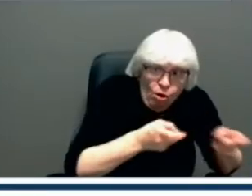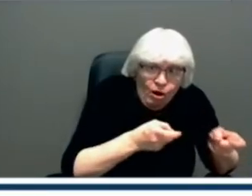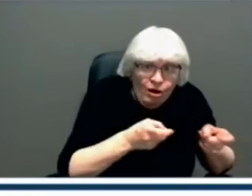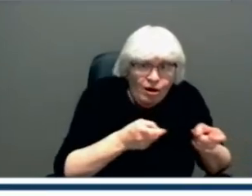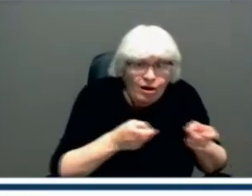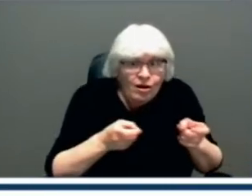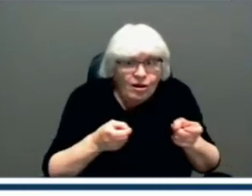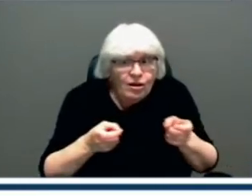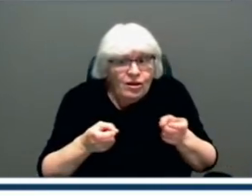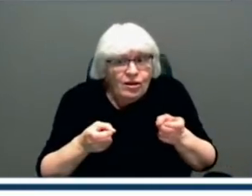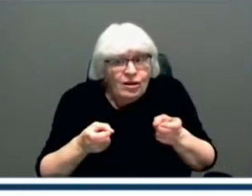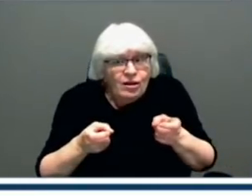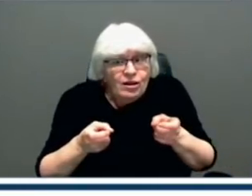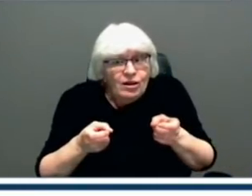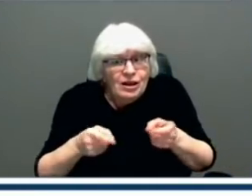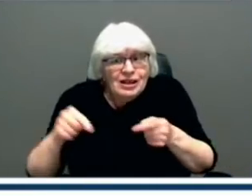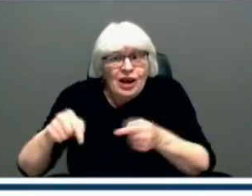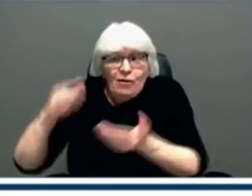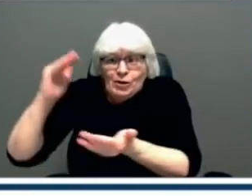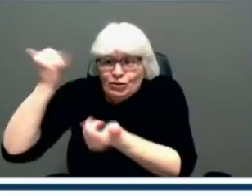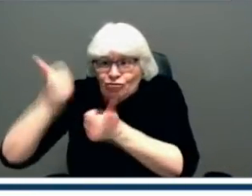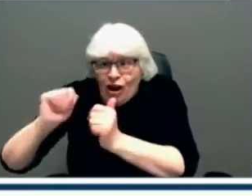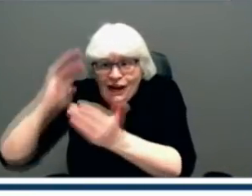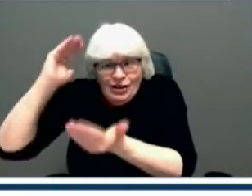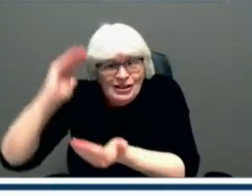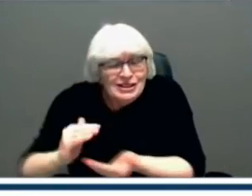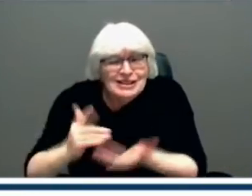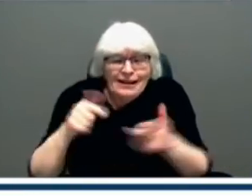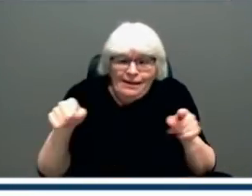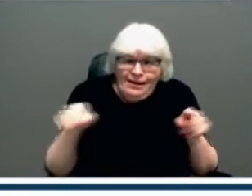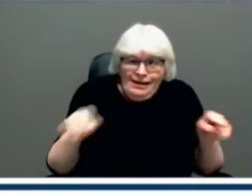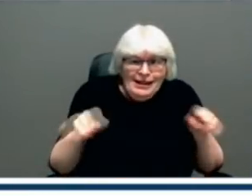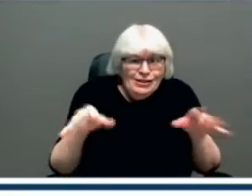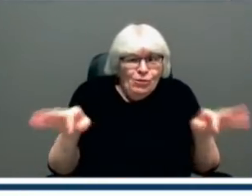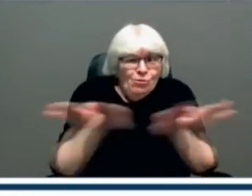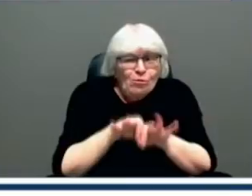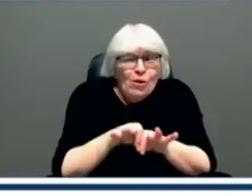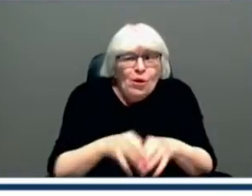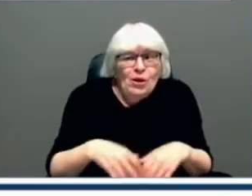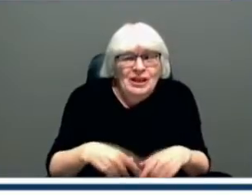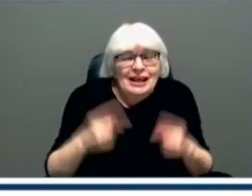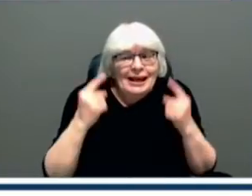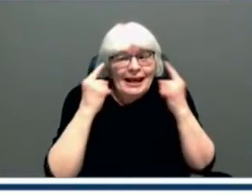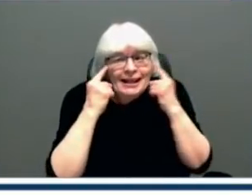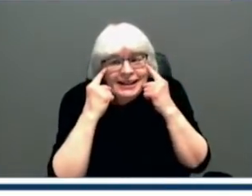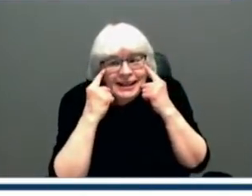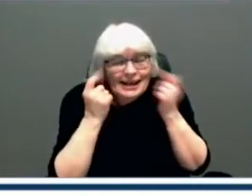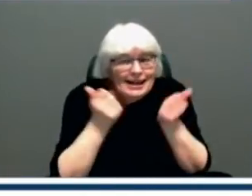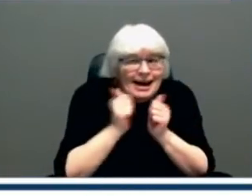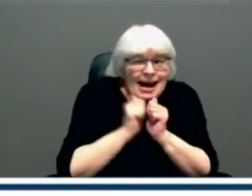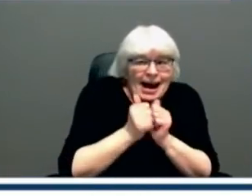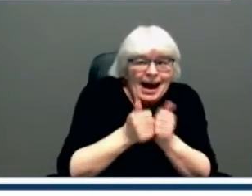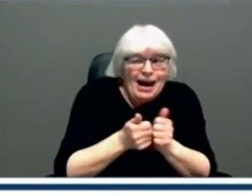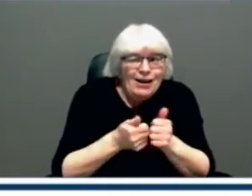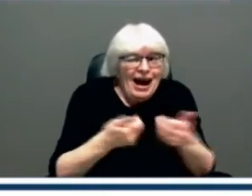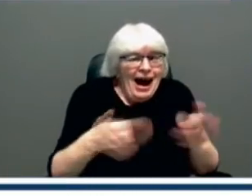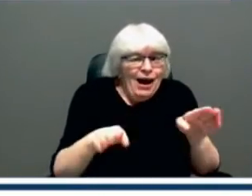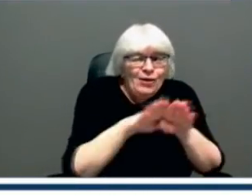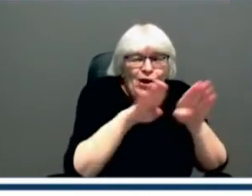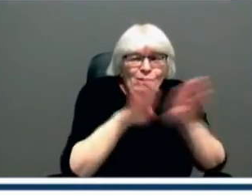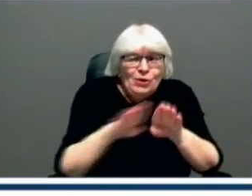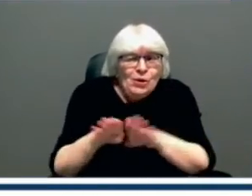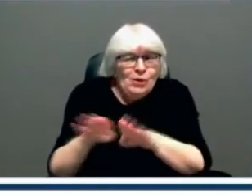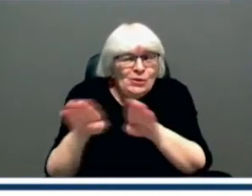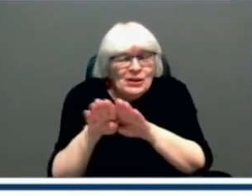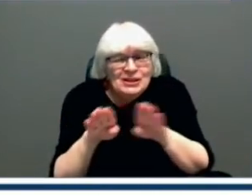shifted. We are at a point now where we can no longer justify the use of restrictive measures and mandates.